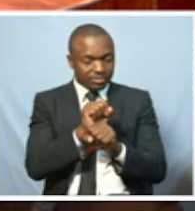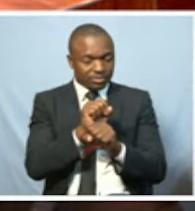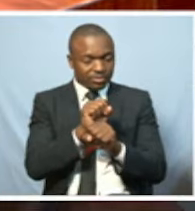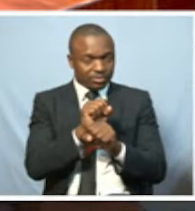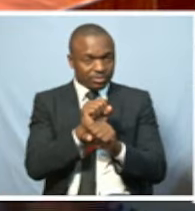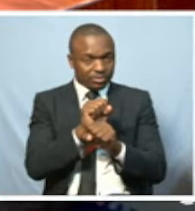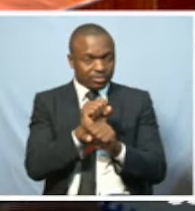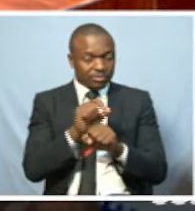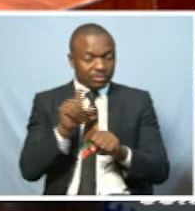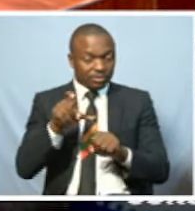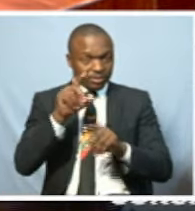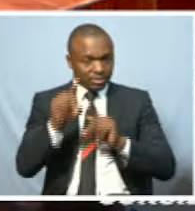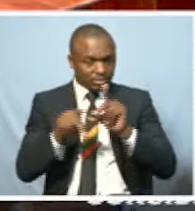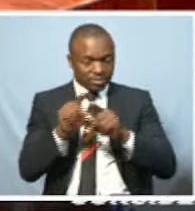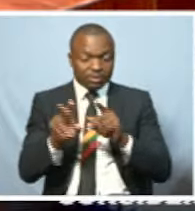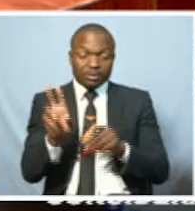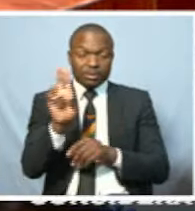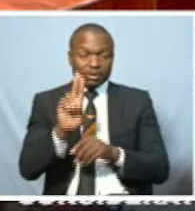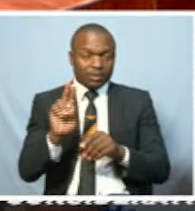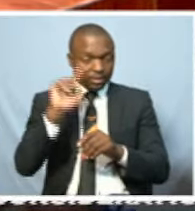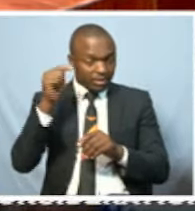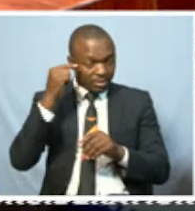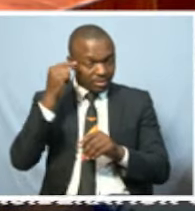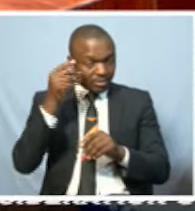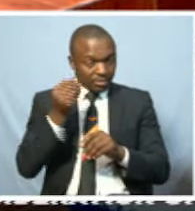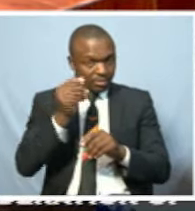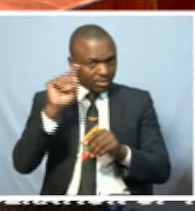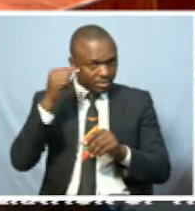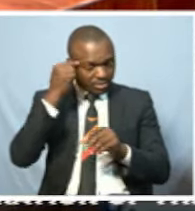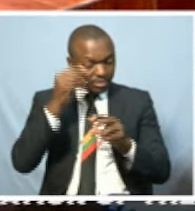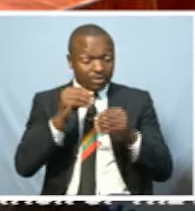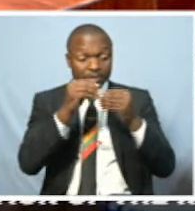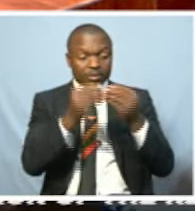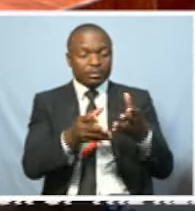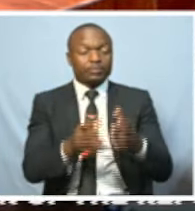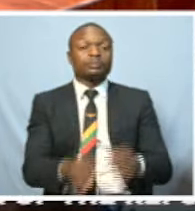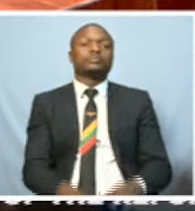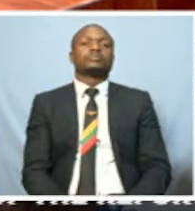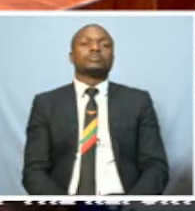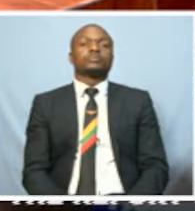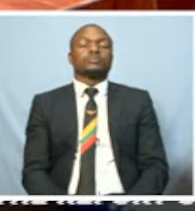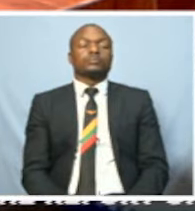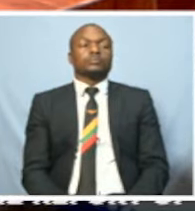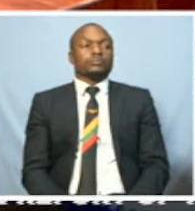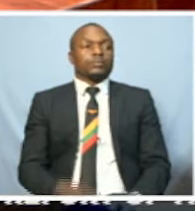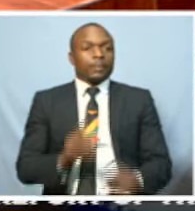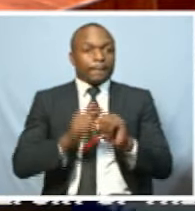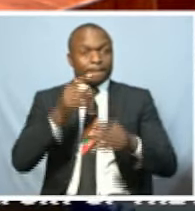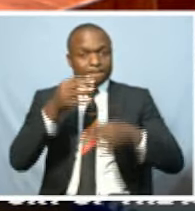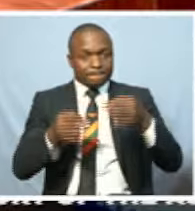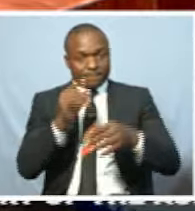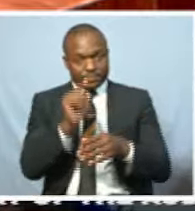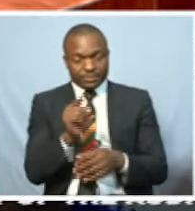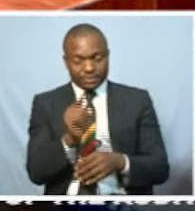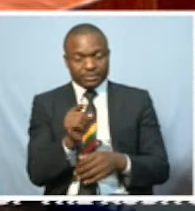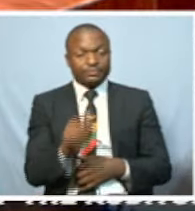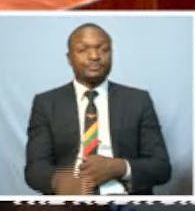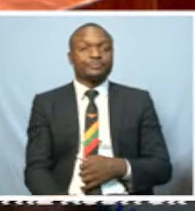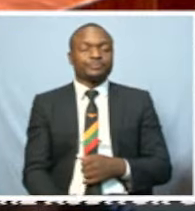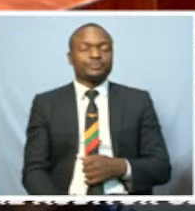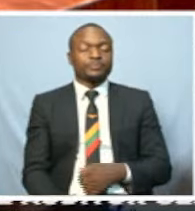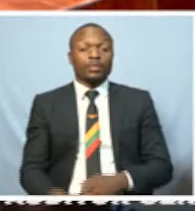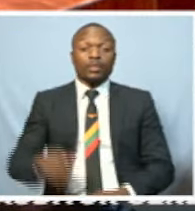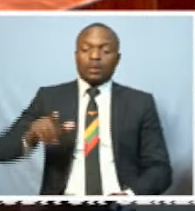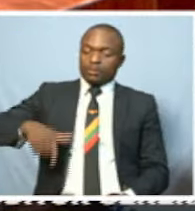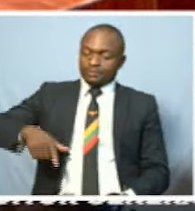people, using the money that government has put at your disposal. But if you are going to delay